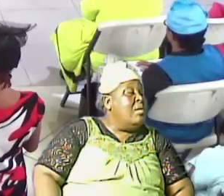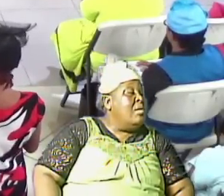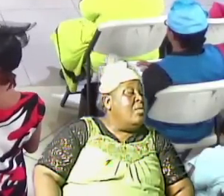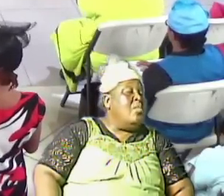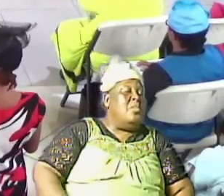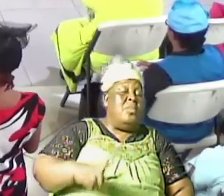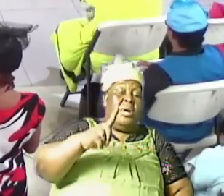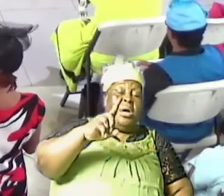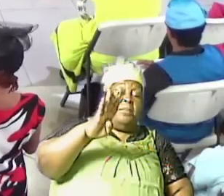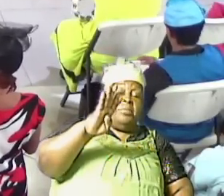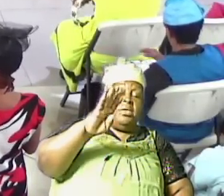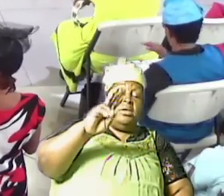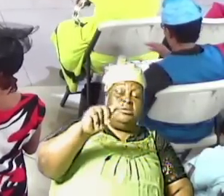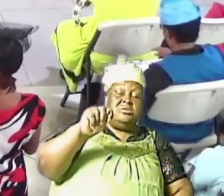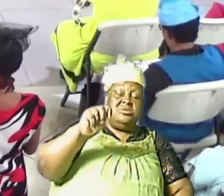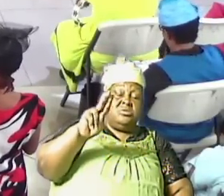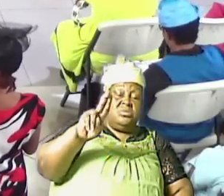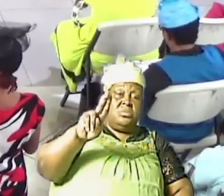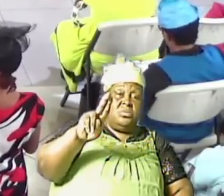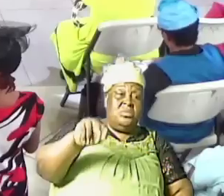One BTU.